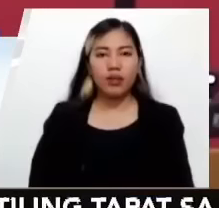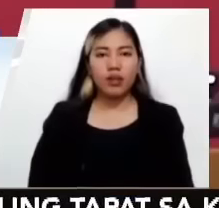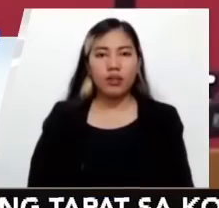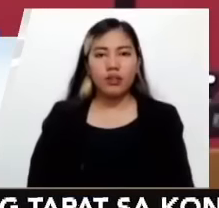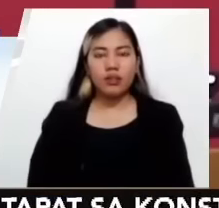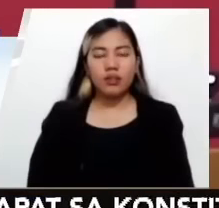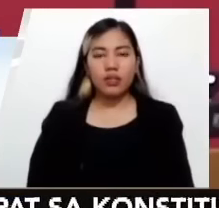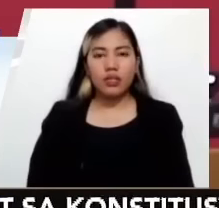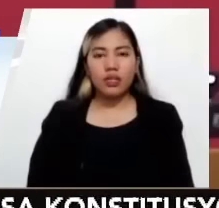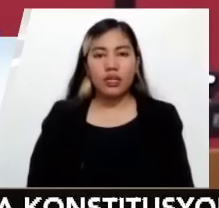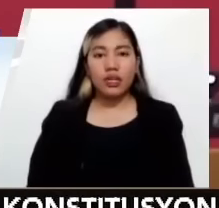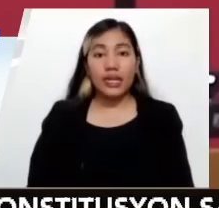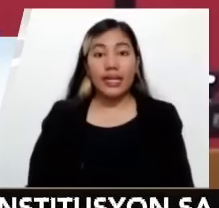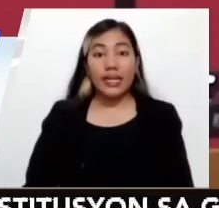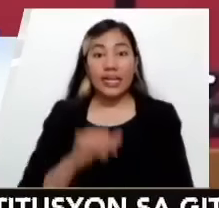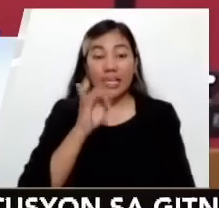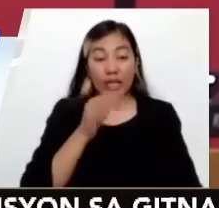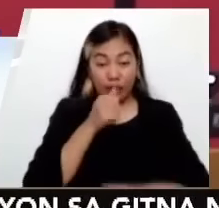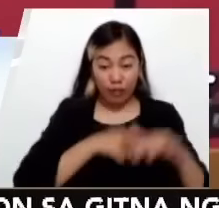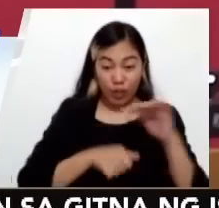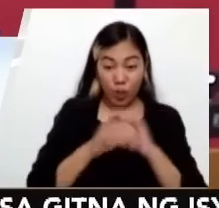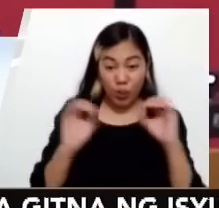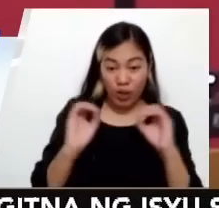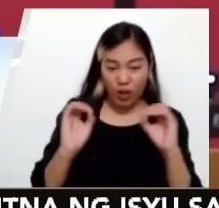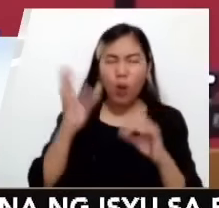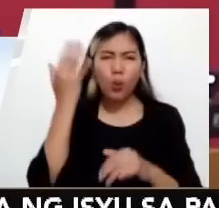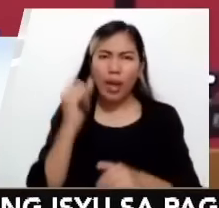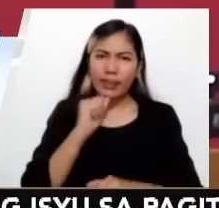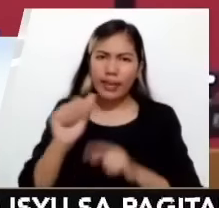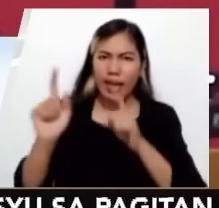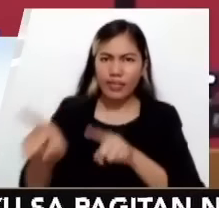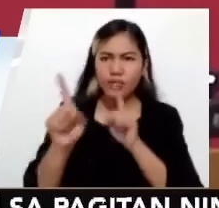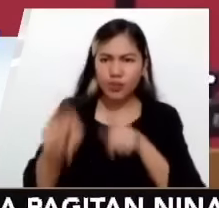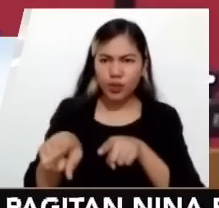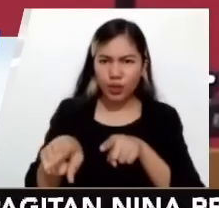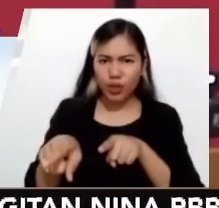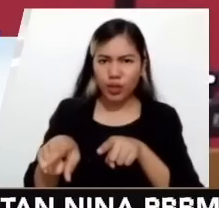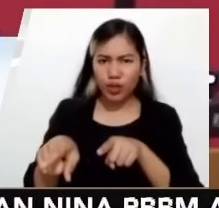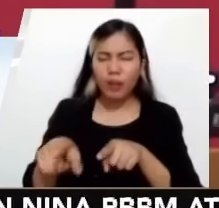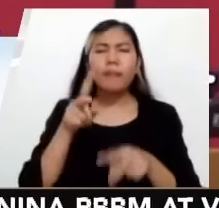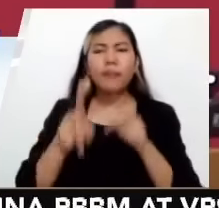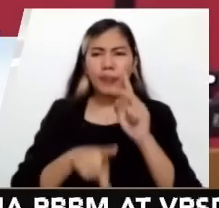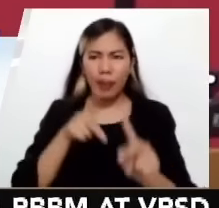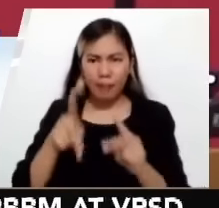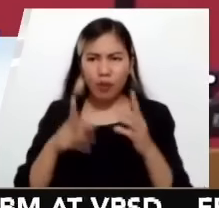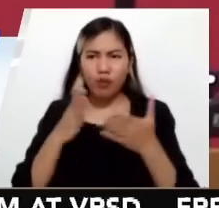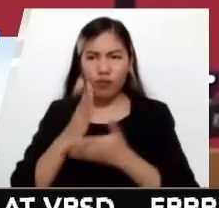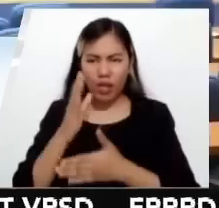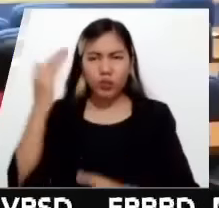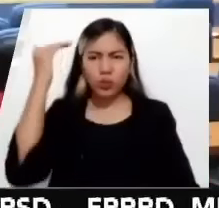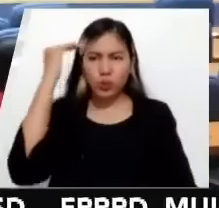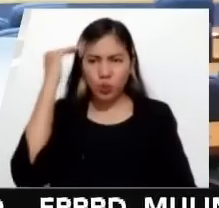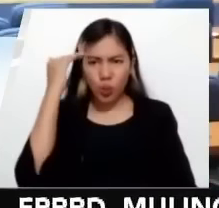itinatago Bakit hindi sagutin ang mga tanong karapatan ng taong bayan na malaman ang